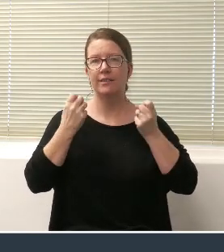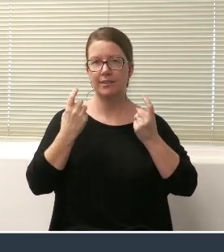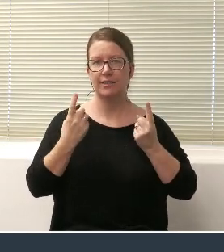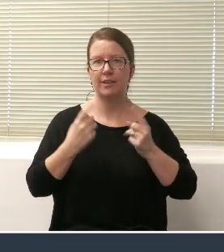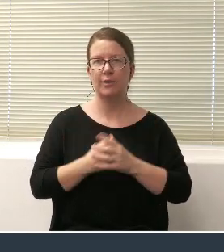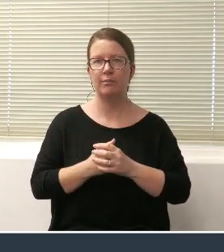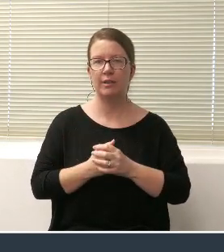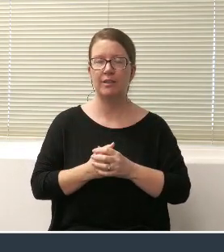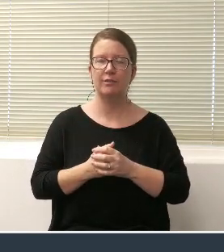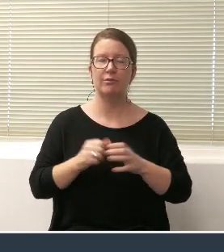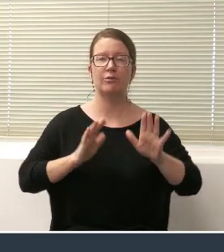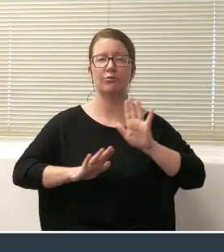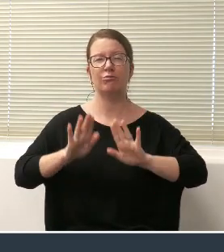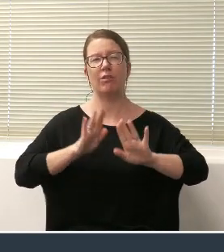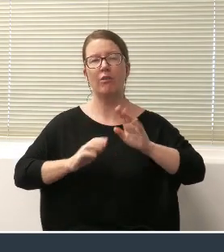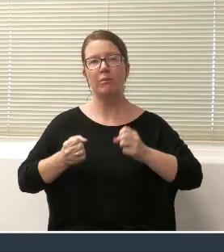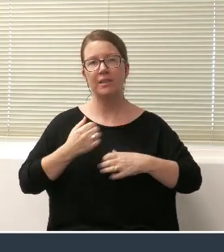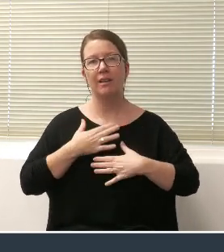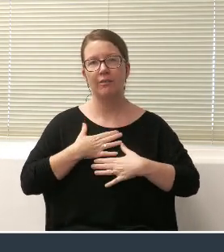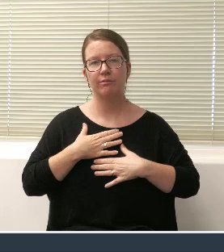is a struggle for me to